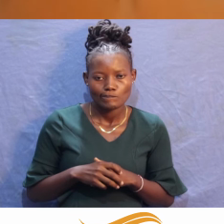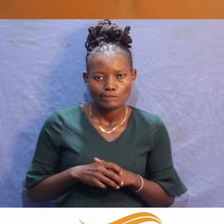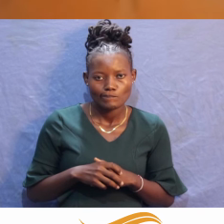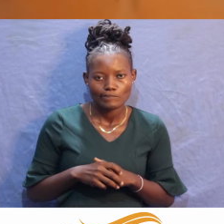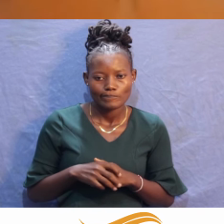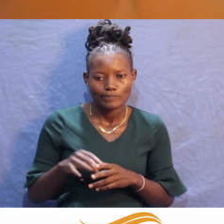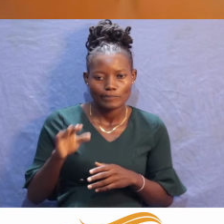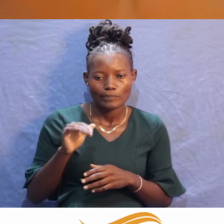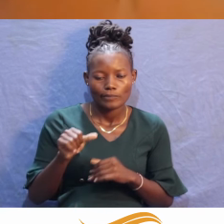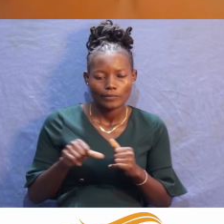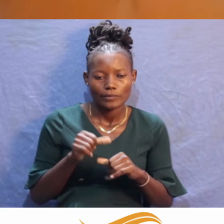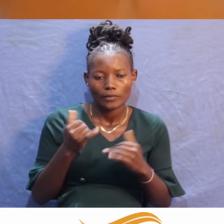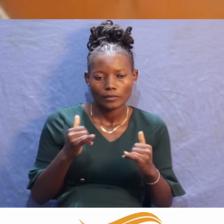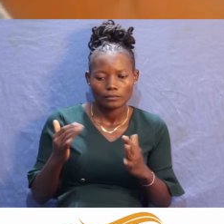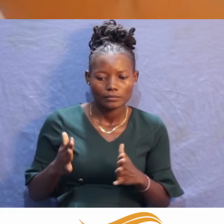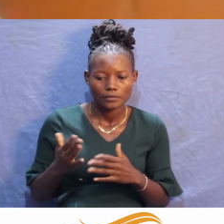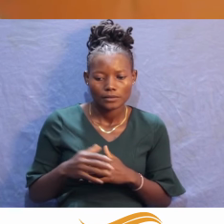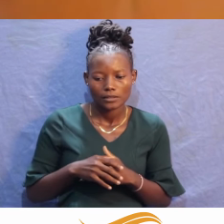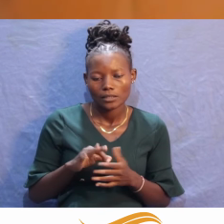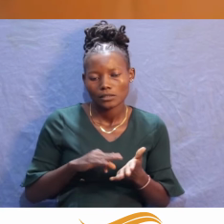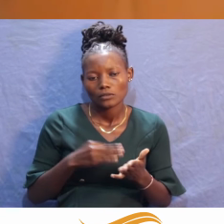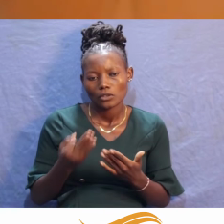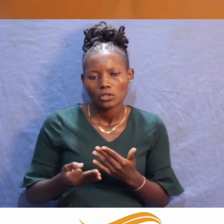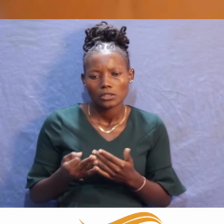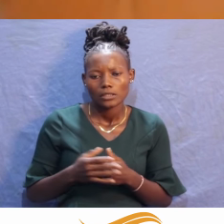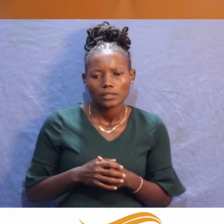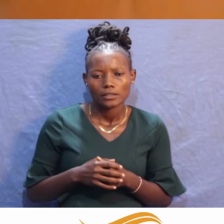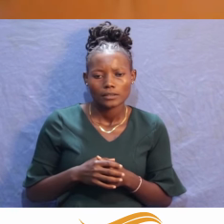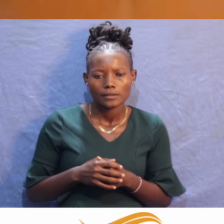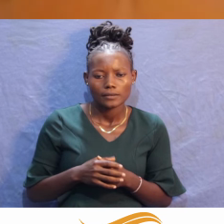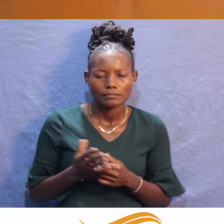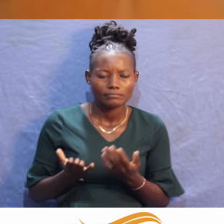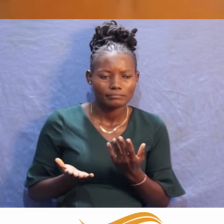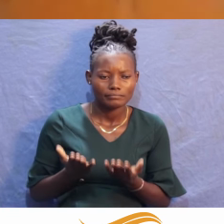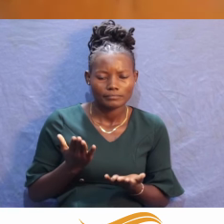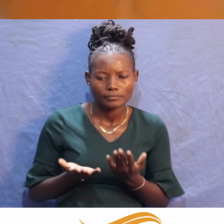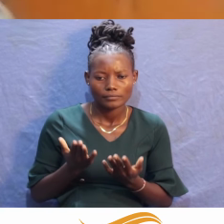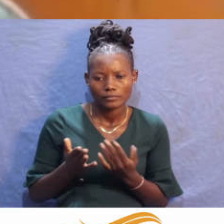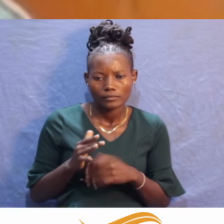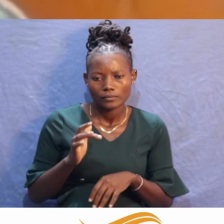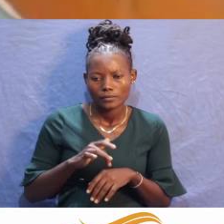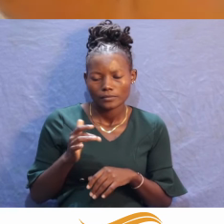basketball players you see often sometimes dropping, because that's generally a congenital defect or